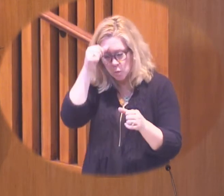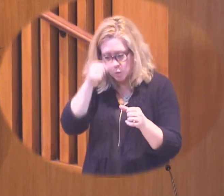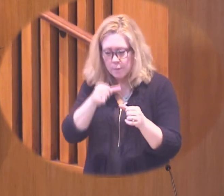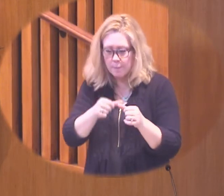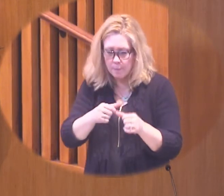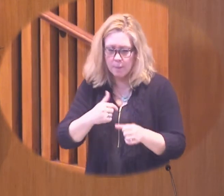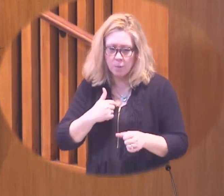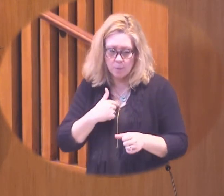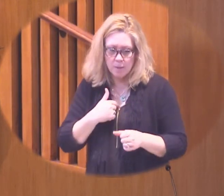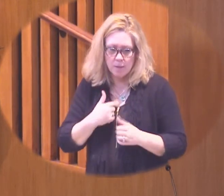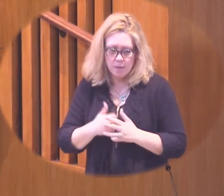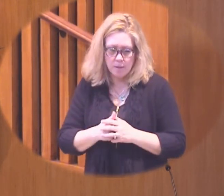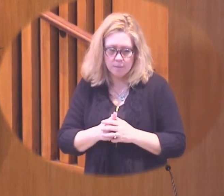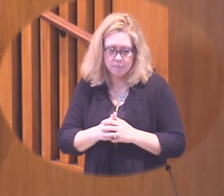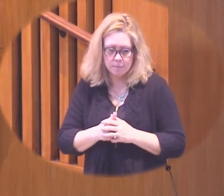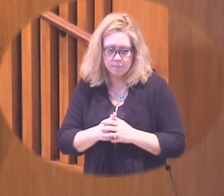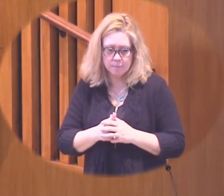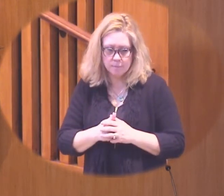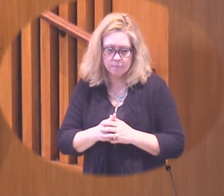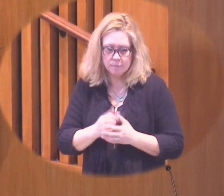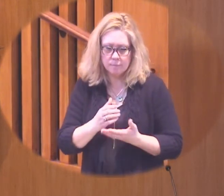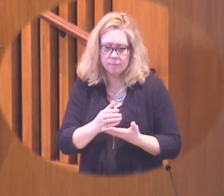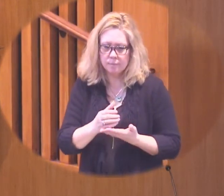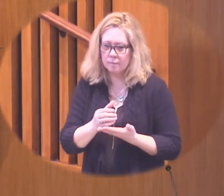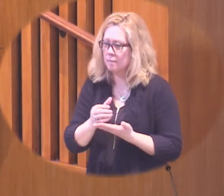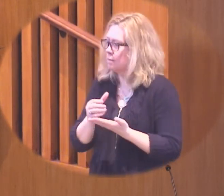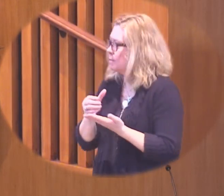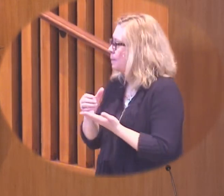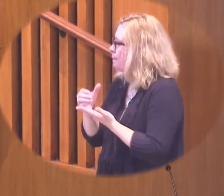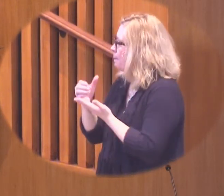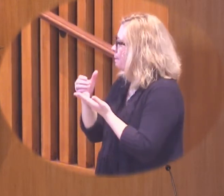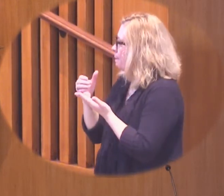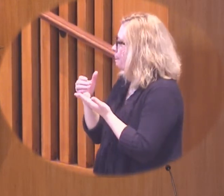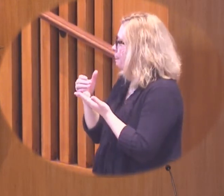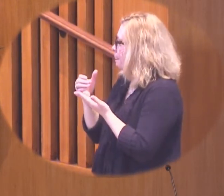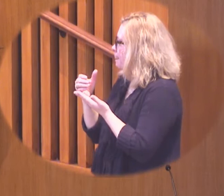this in memory of me."